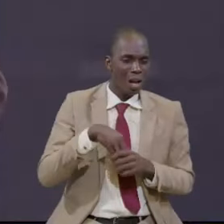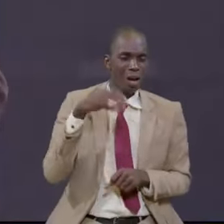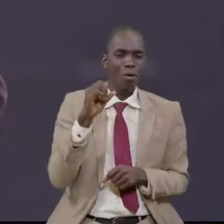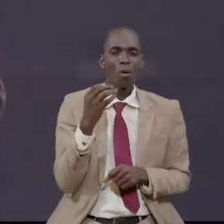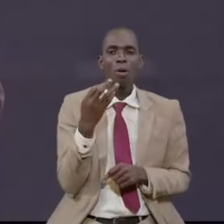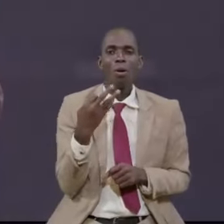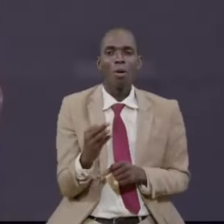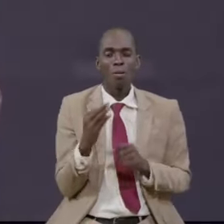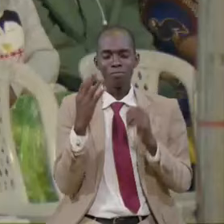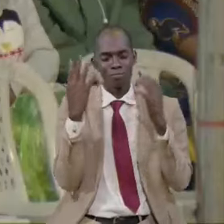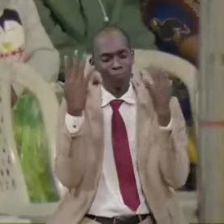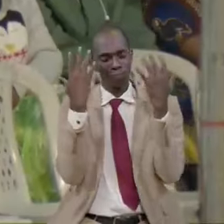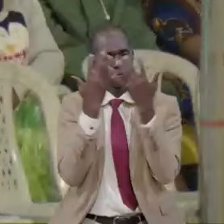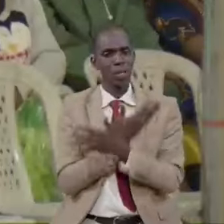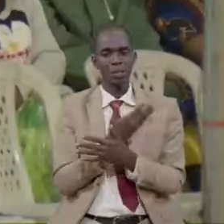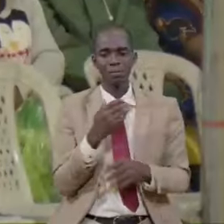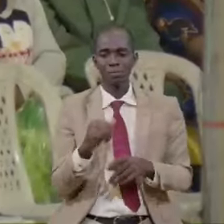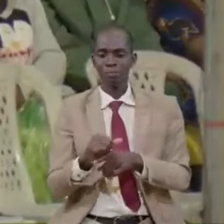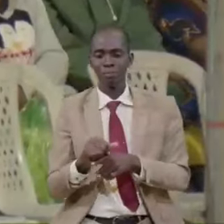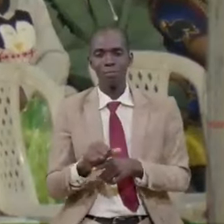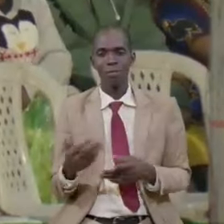out of darkness. Say amen. Amen.